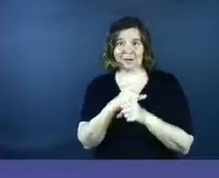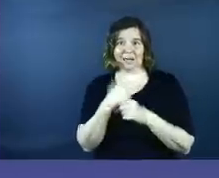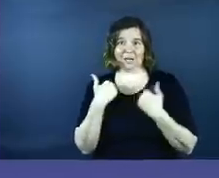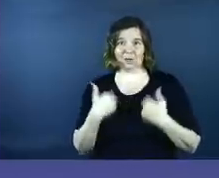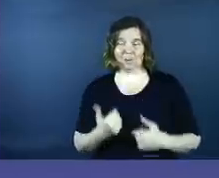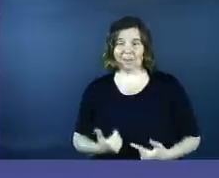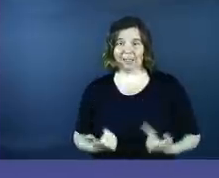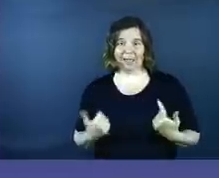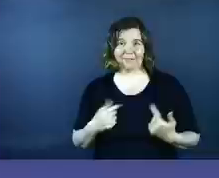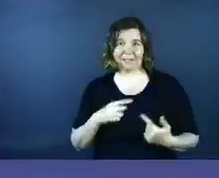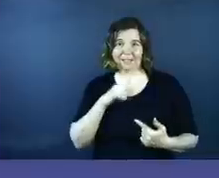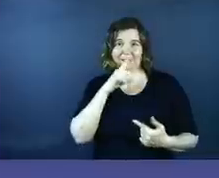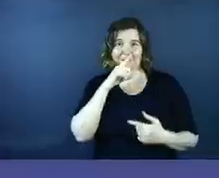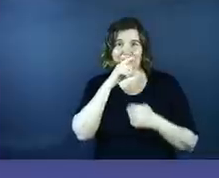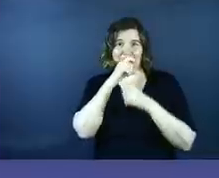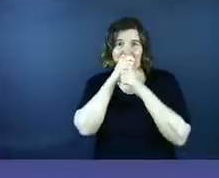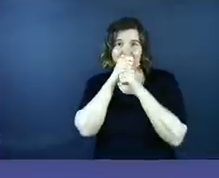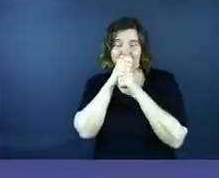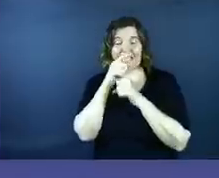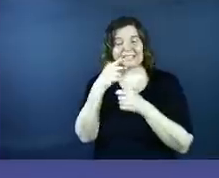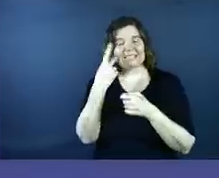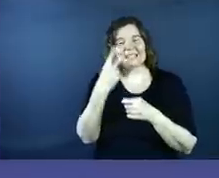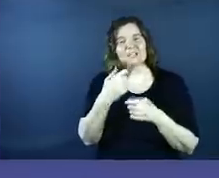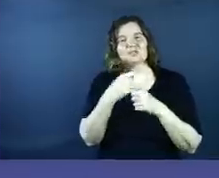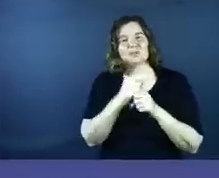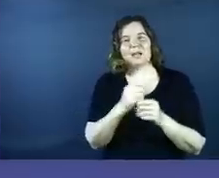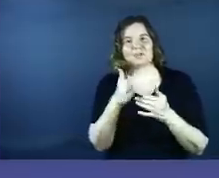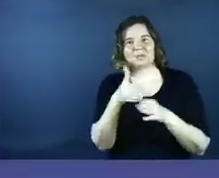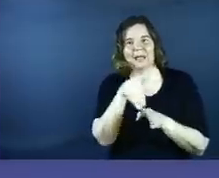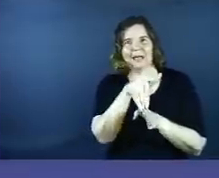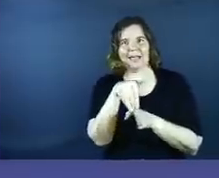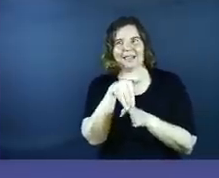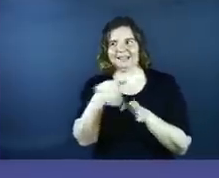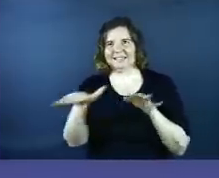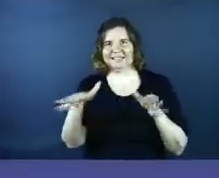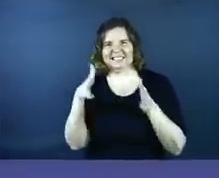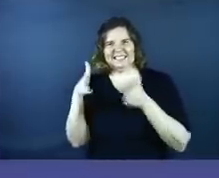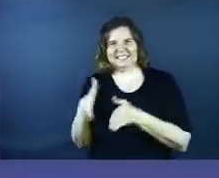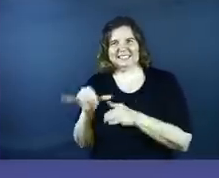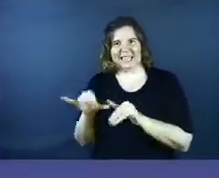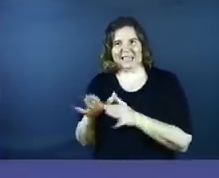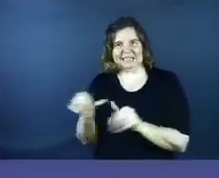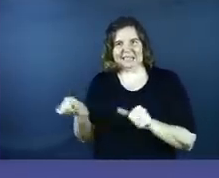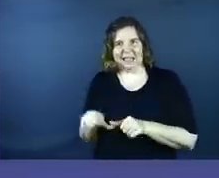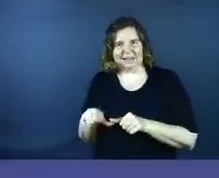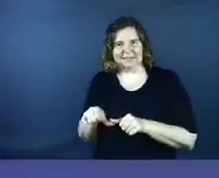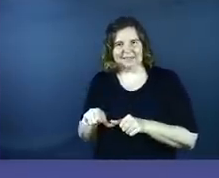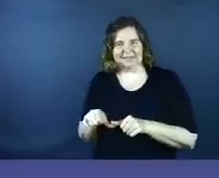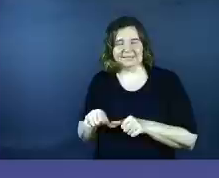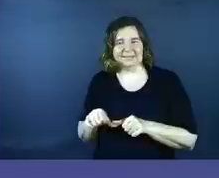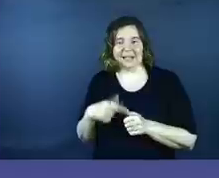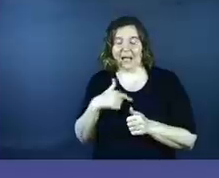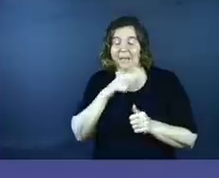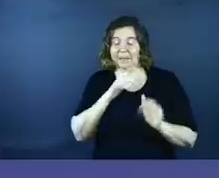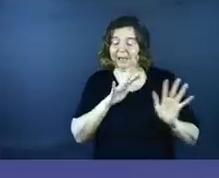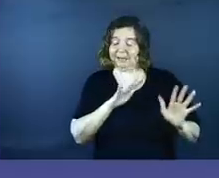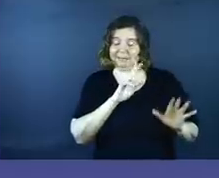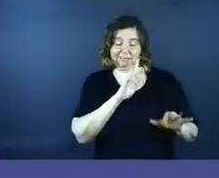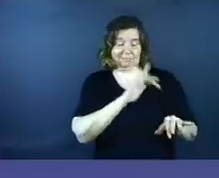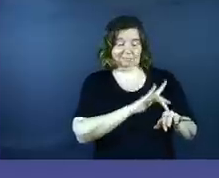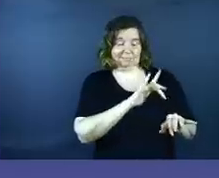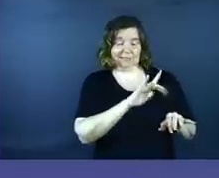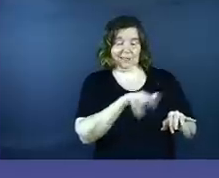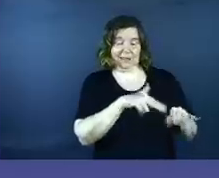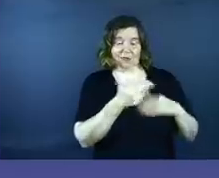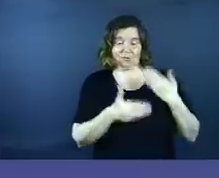human life. See, Keller is trying to stay in his lane there. Do you see? He's like, I'm not going to go into the